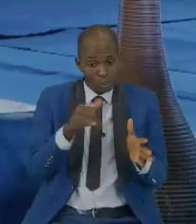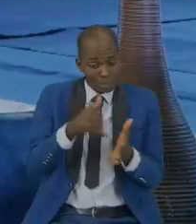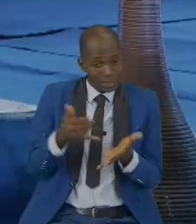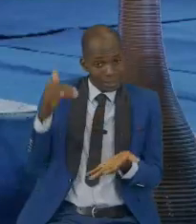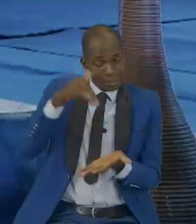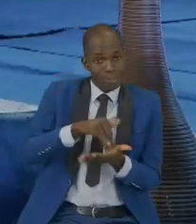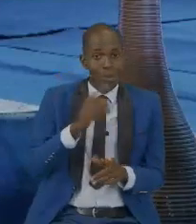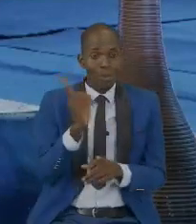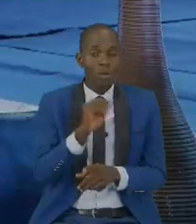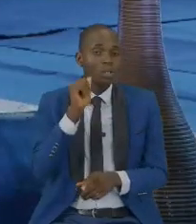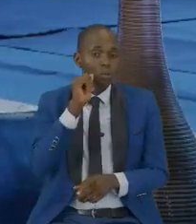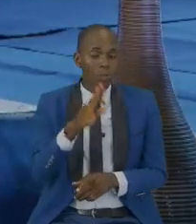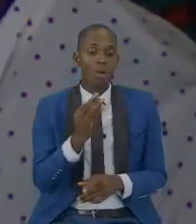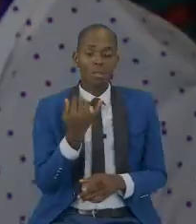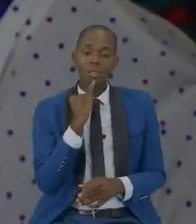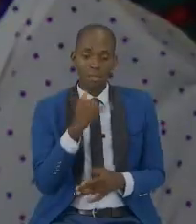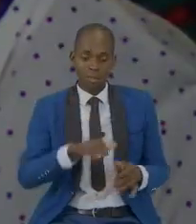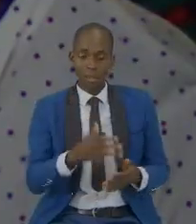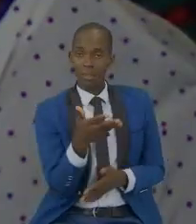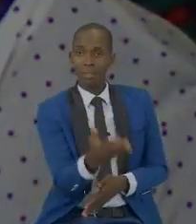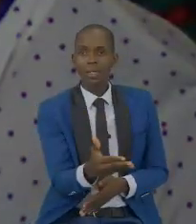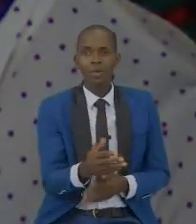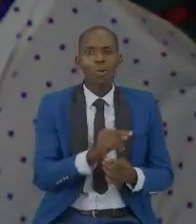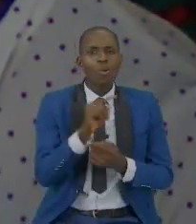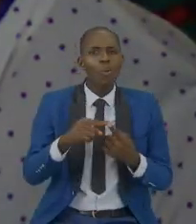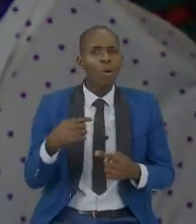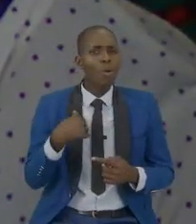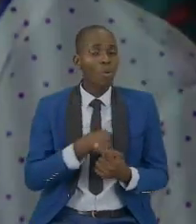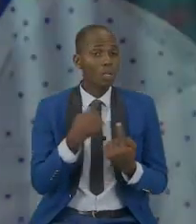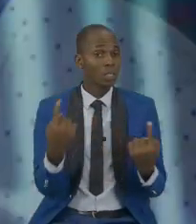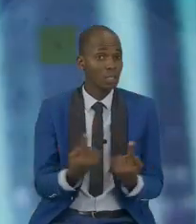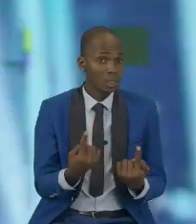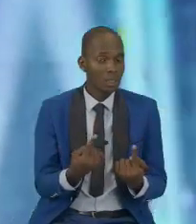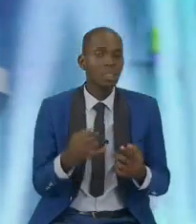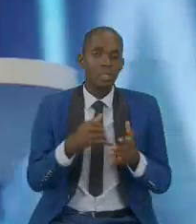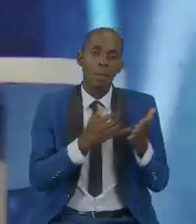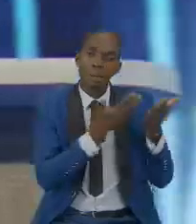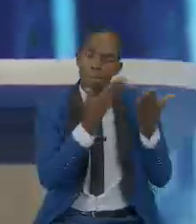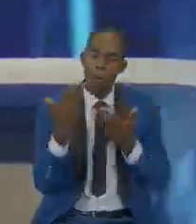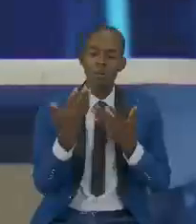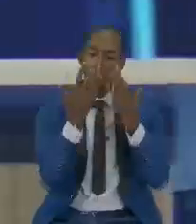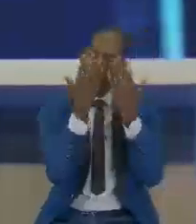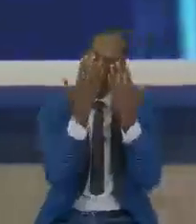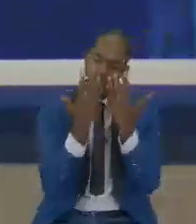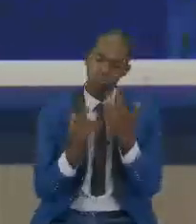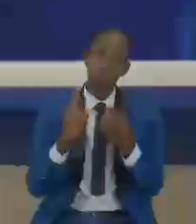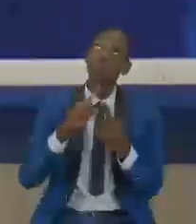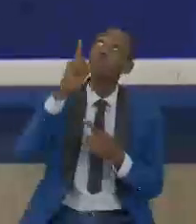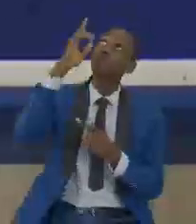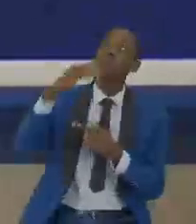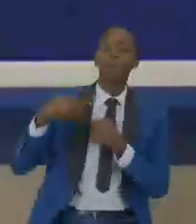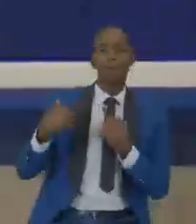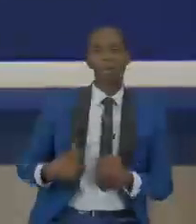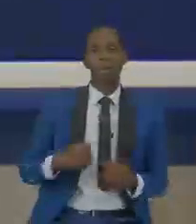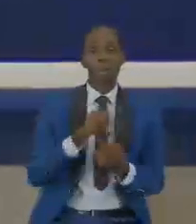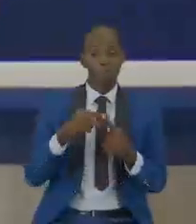her presence. When we sin, it brings sorrow in the heart of God. When we sin, it